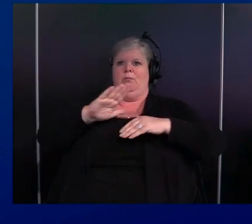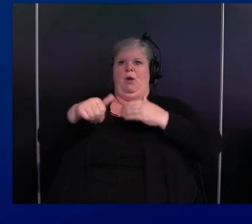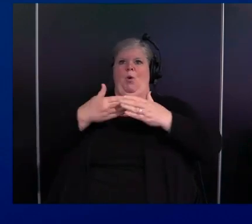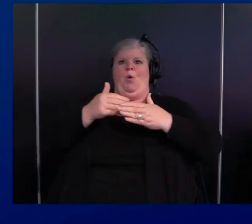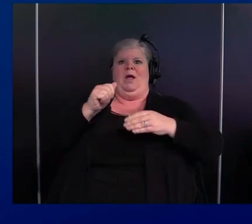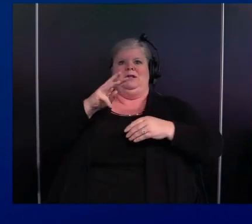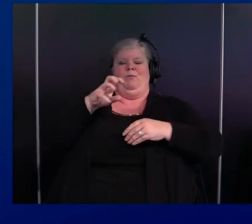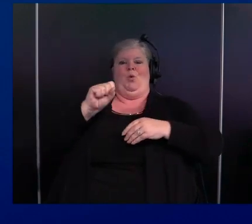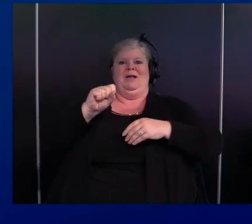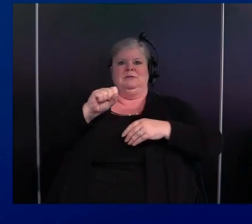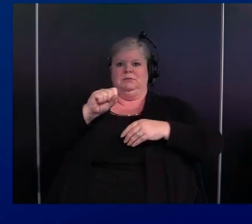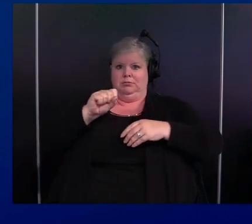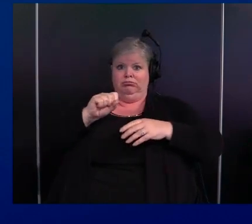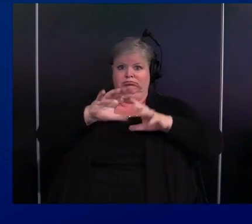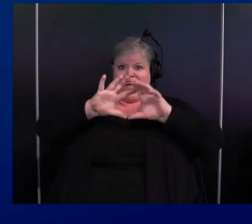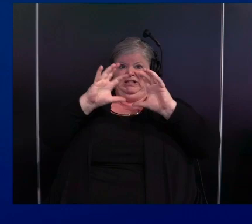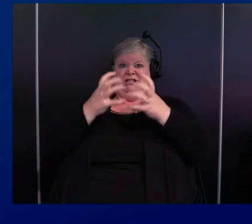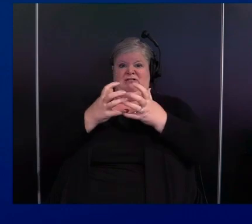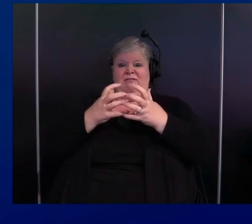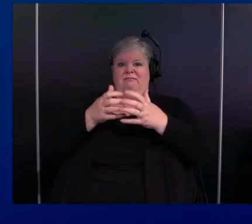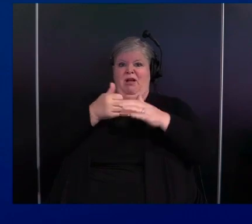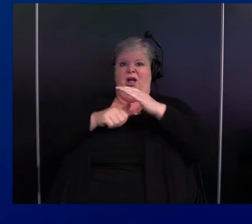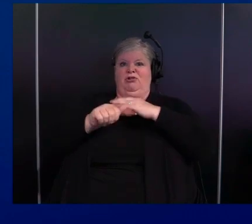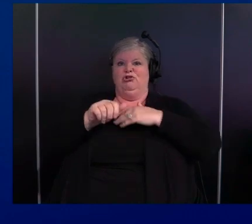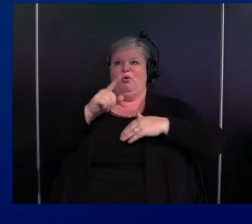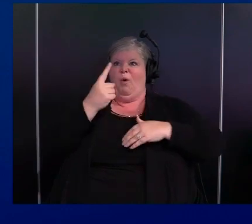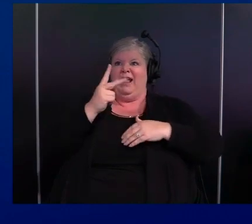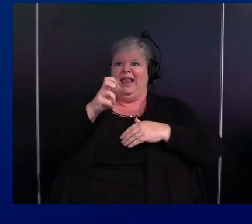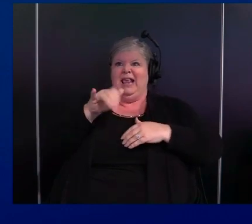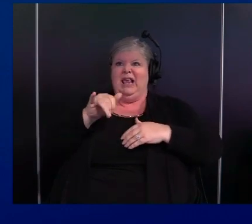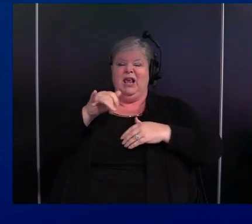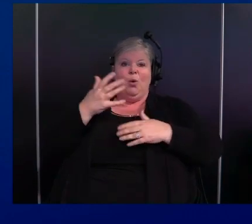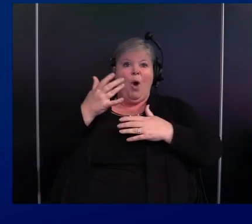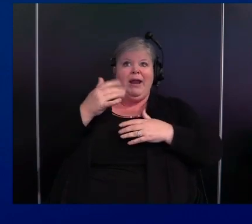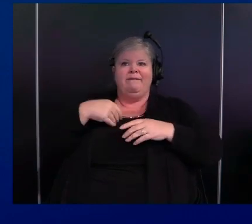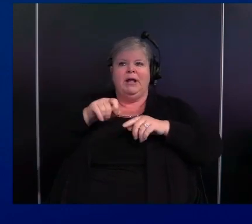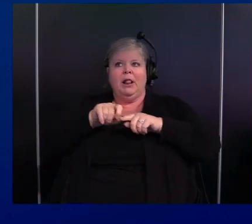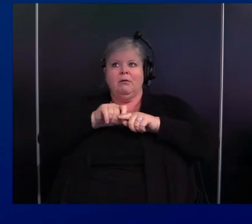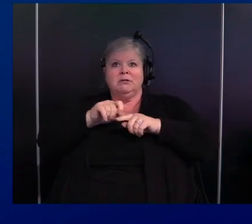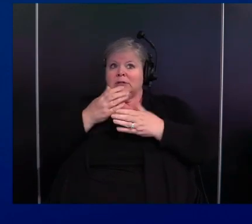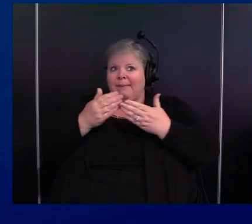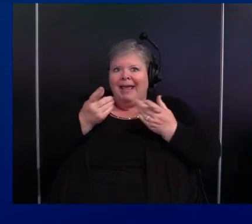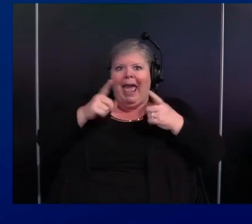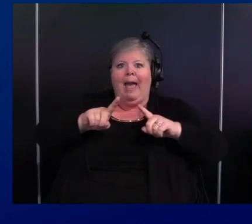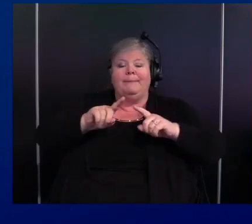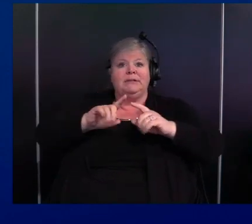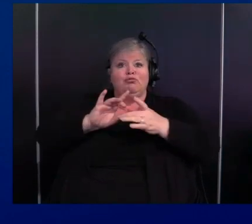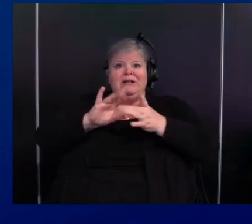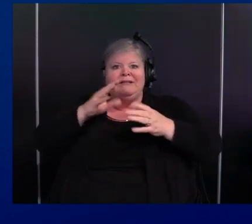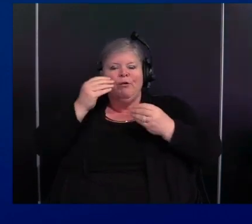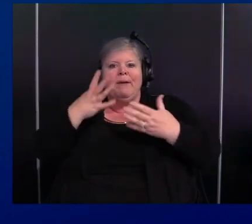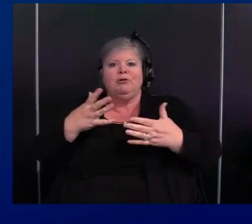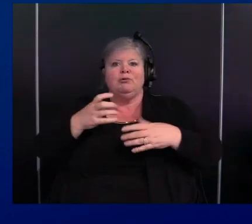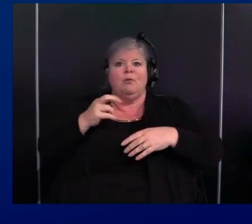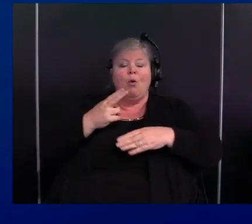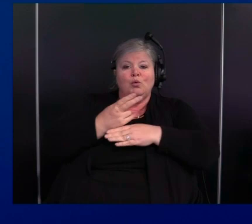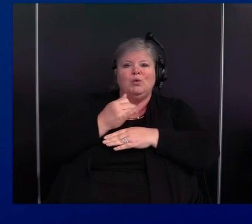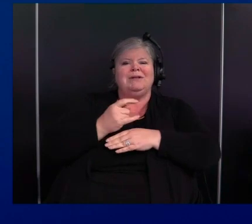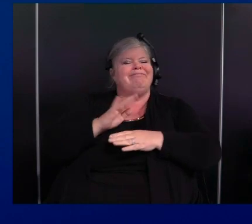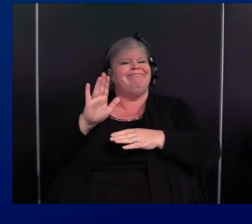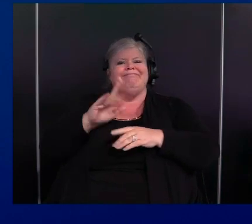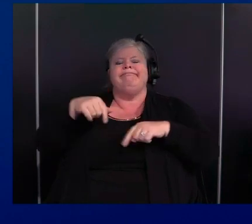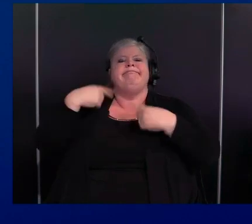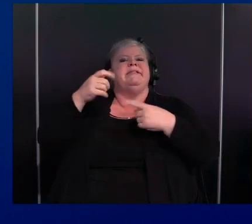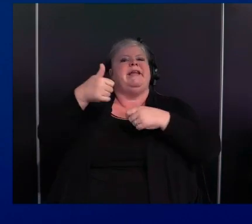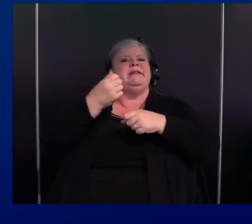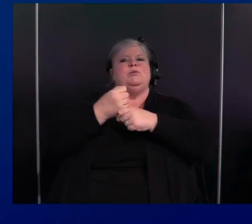one KMS key. Like, what if that leaks? What if you lose it? Right? And so for the past 10 years, we've offered